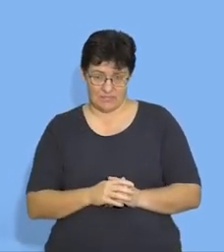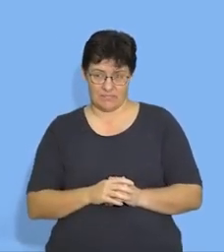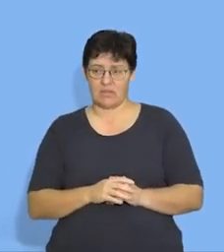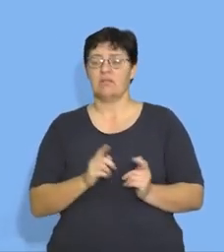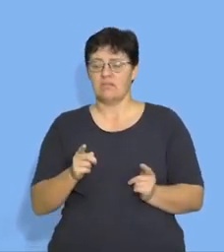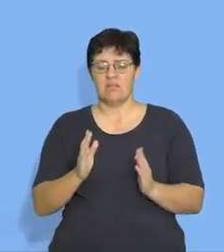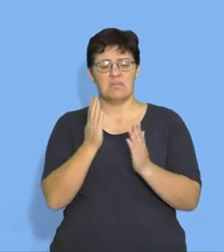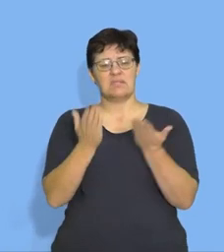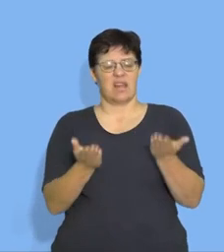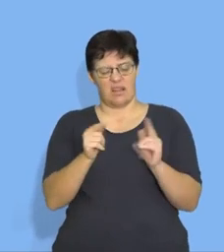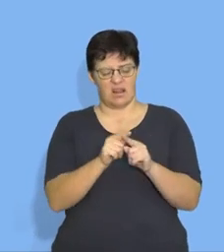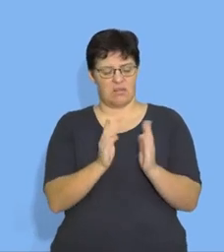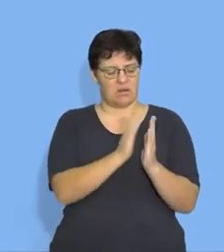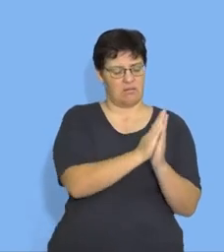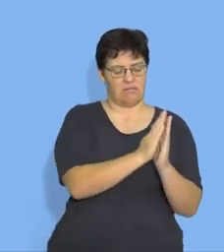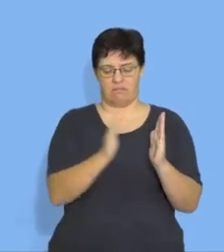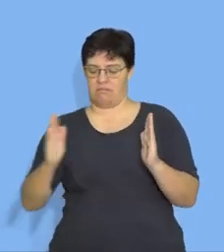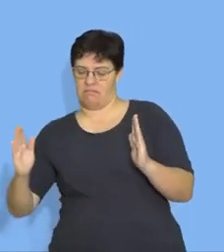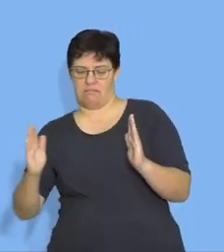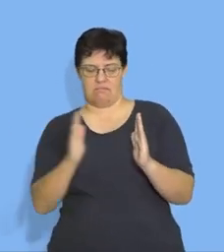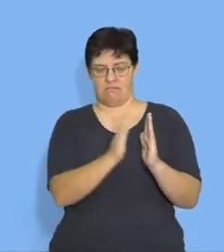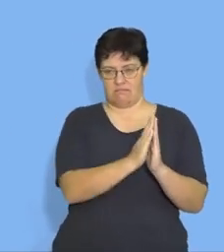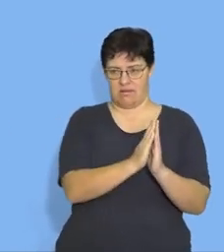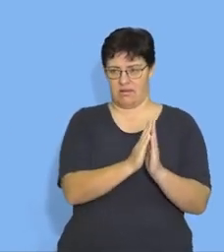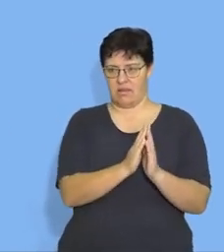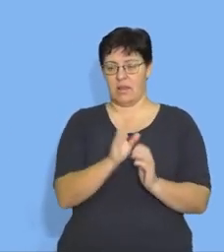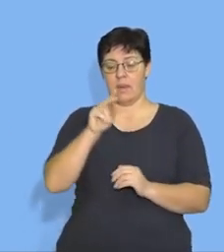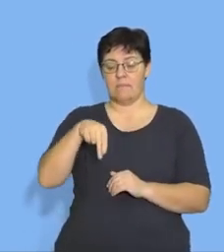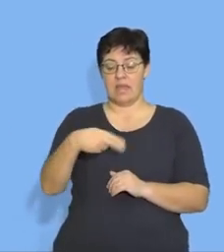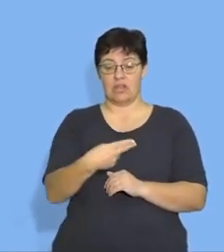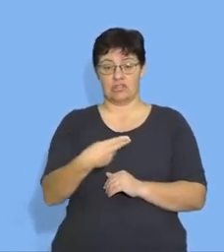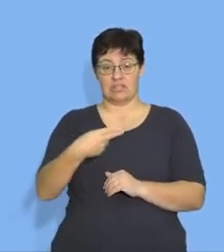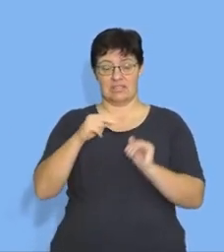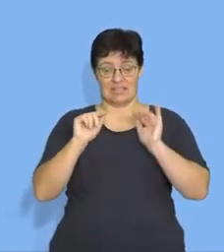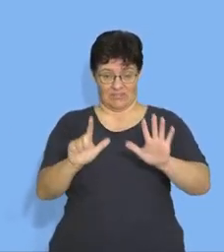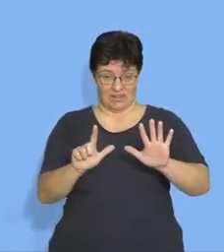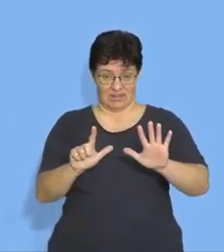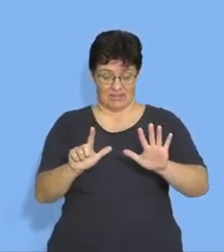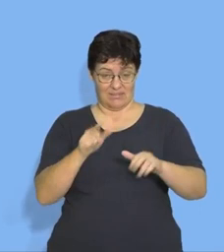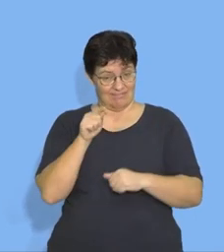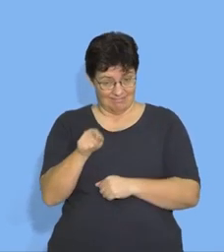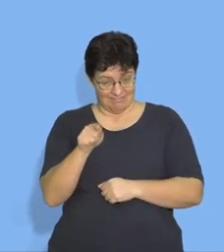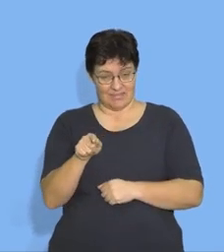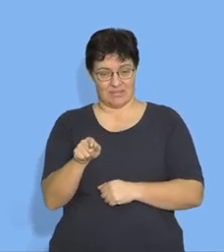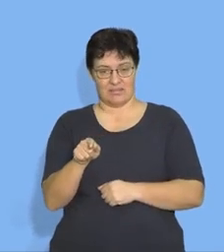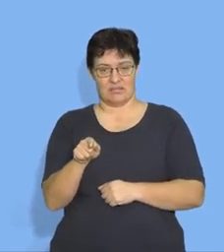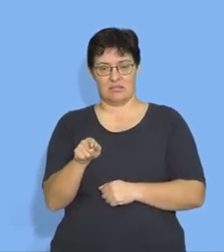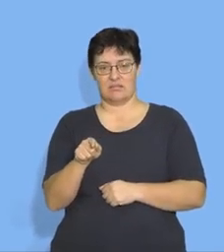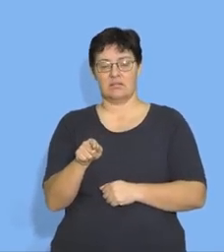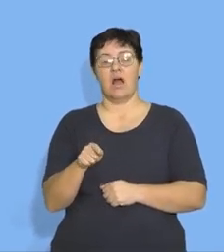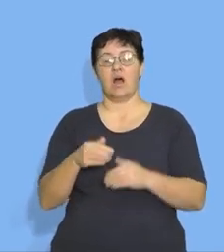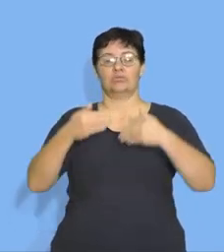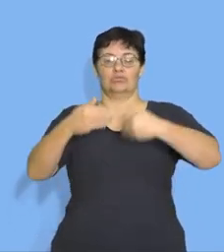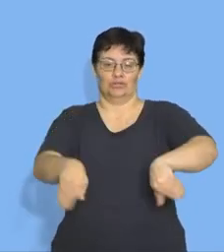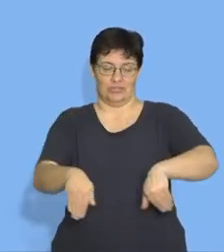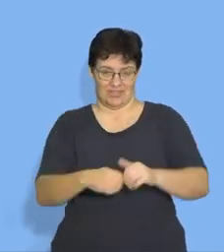that looks like this. So you'd realize that at pH 7, the pH value 7, we are saying that's the neutral value